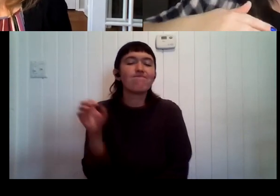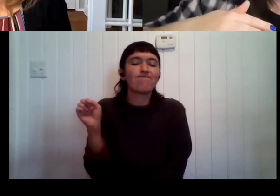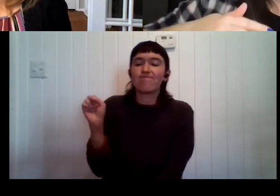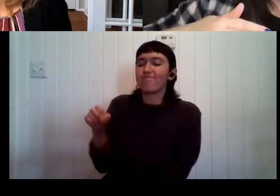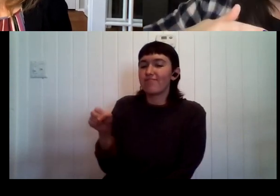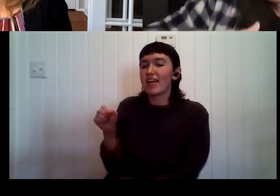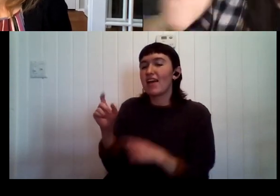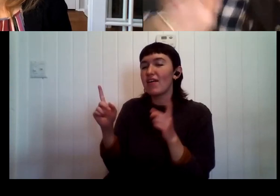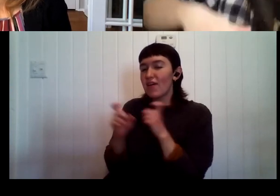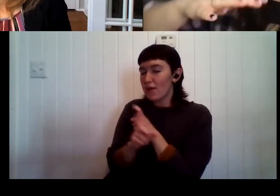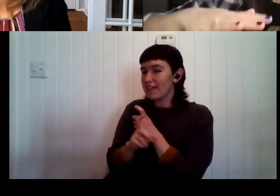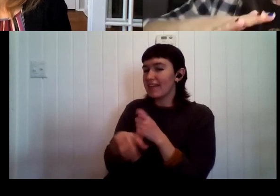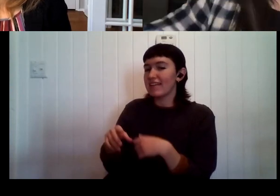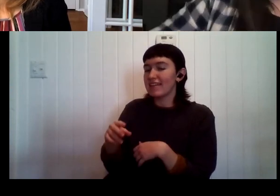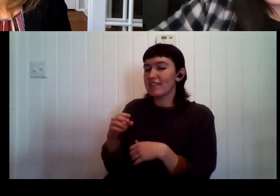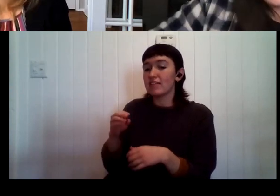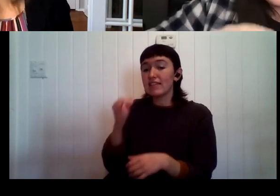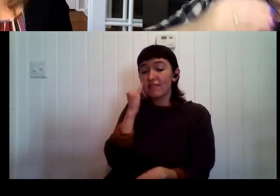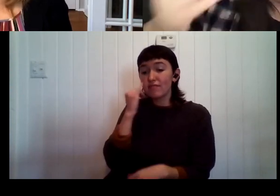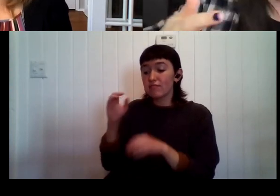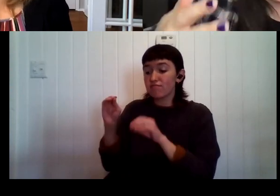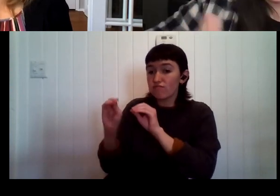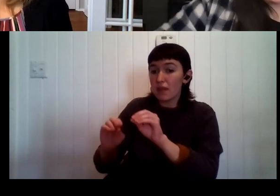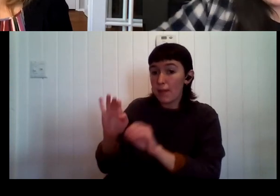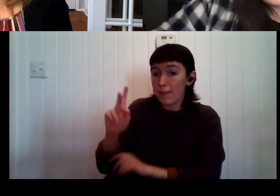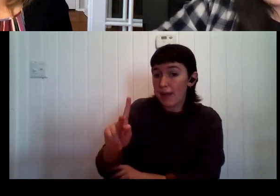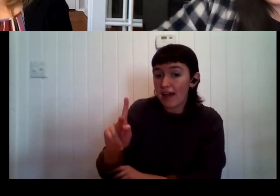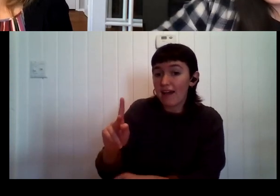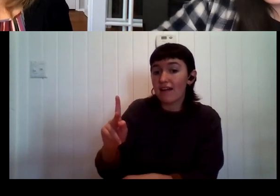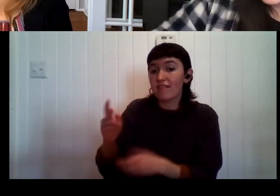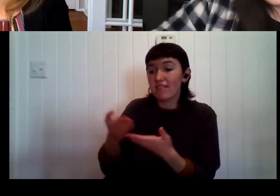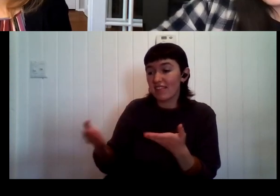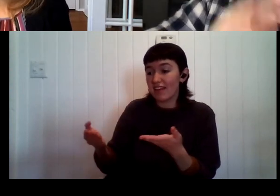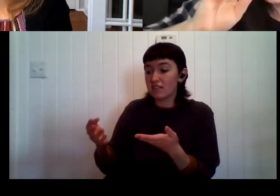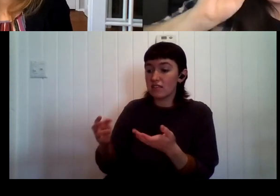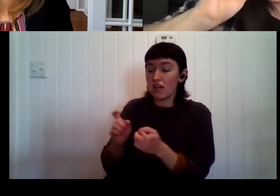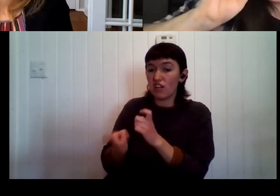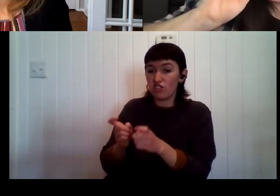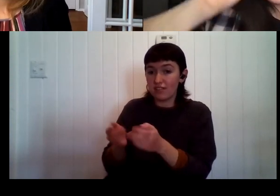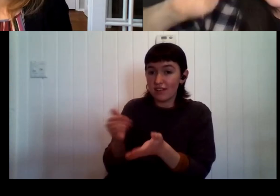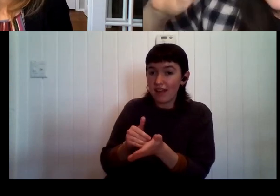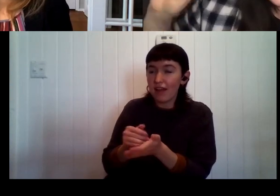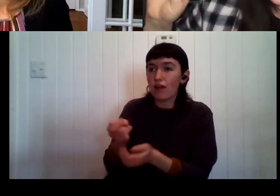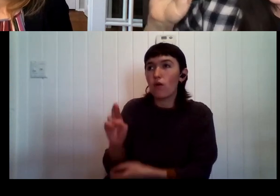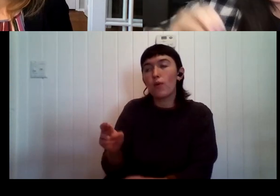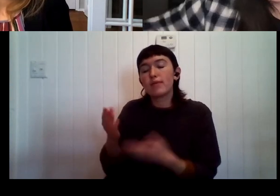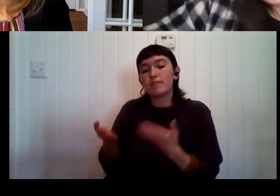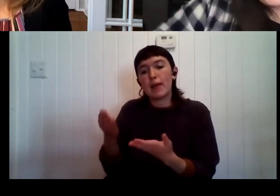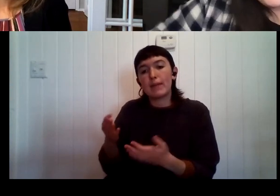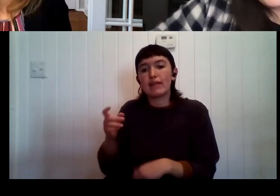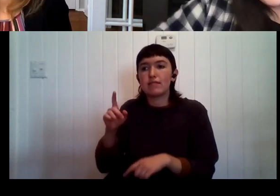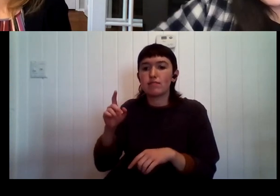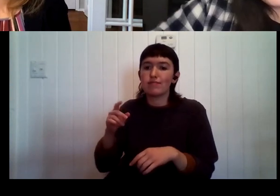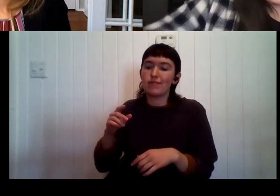you put something back, things kind of readjust. And other times it's like, it's kind of too late for that environment. So it's so context